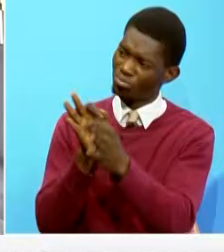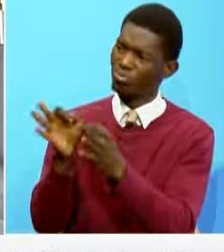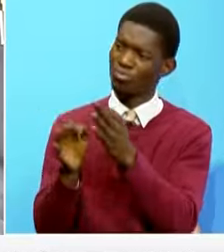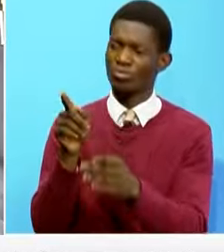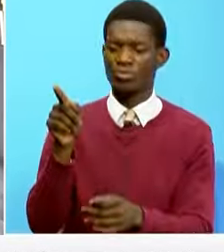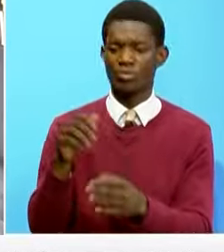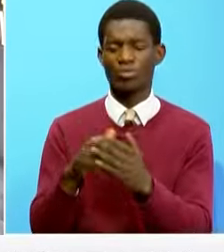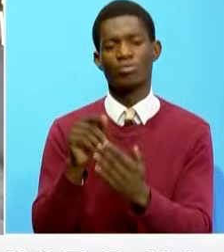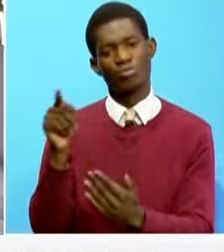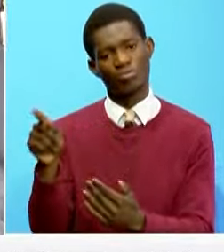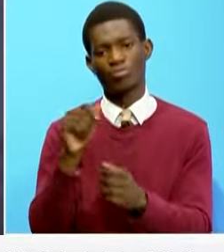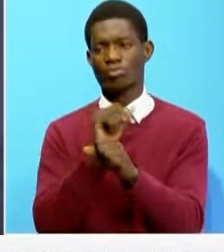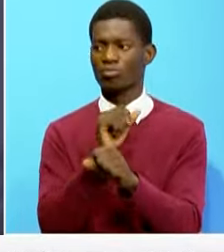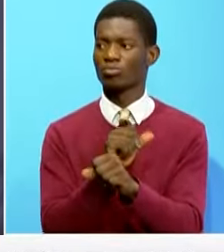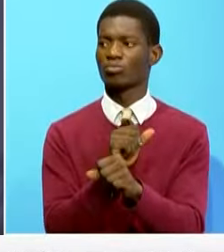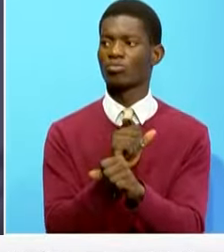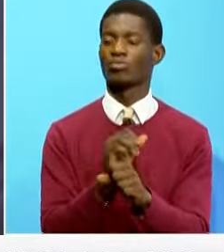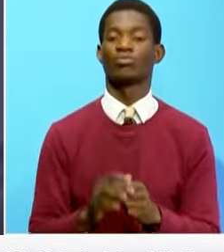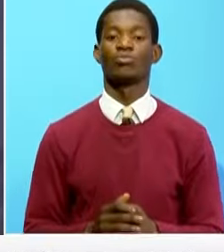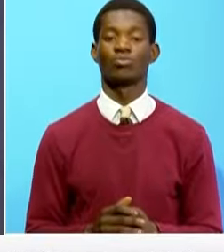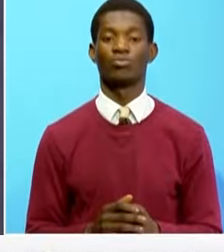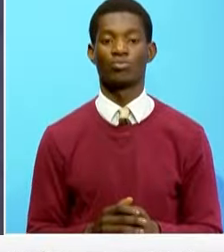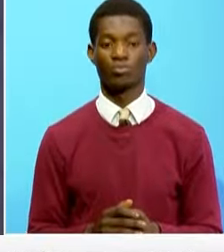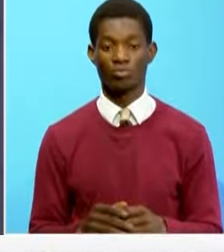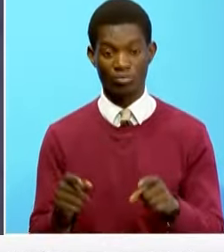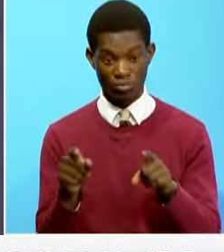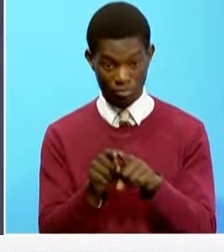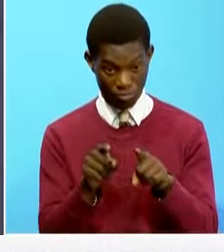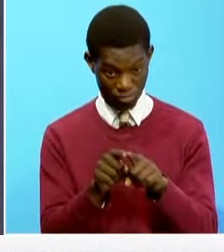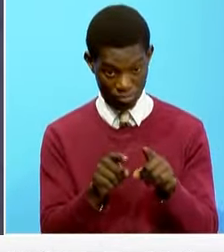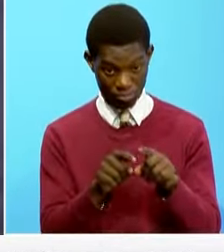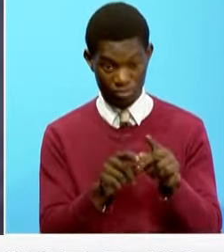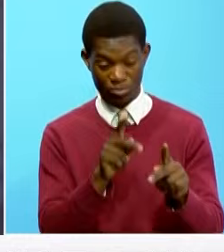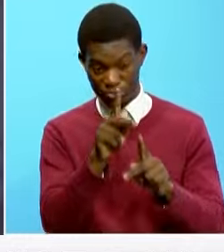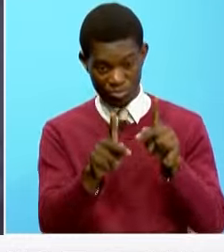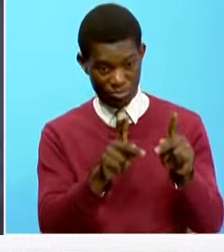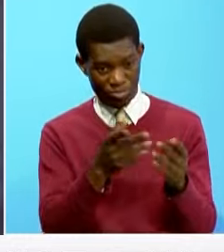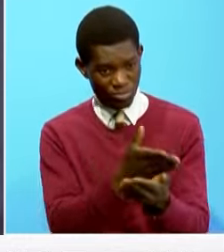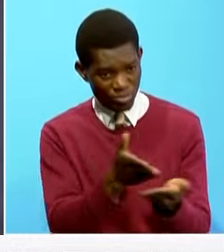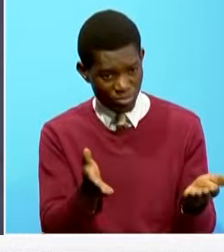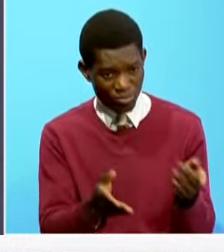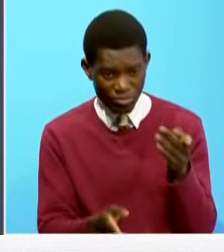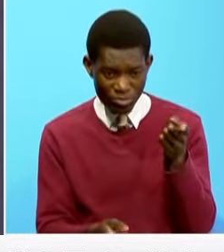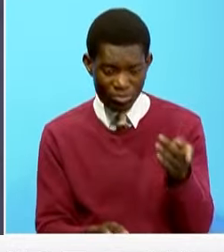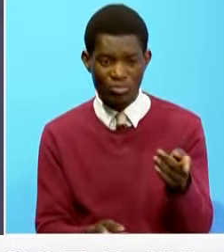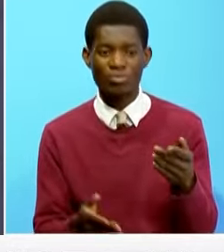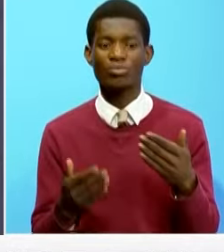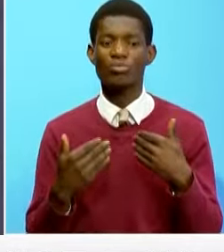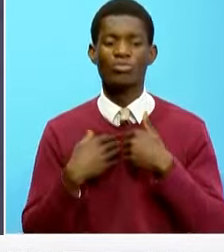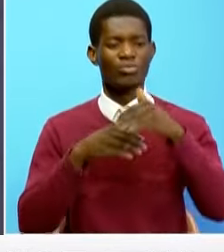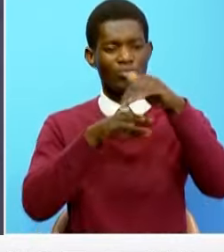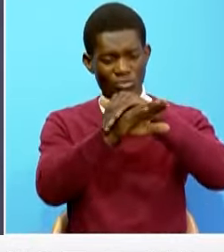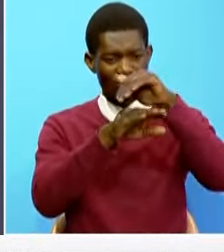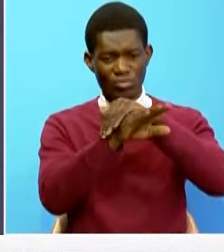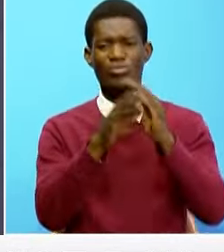service. Equally attractive to the members of the public was the opportunity to access services as well